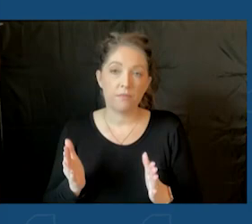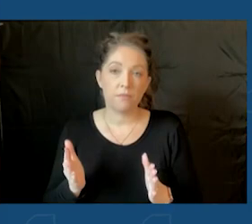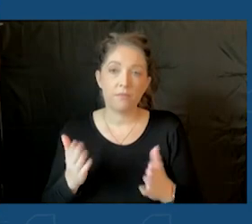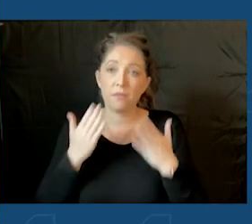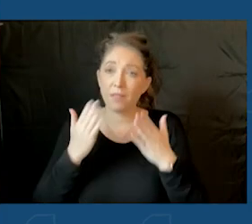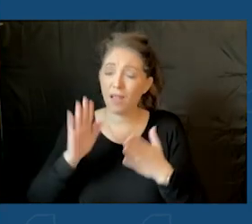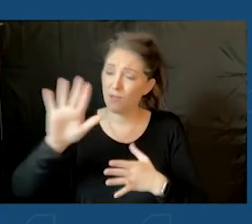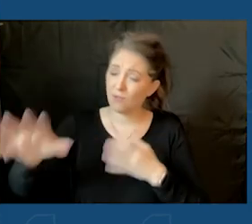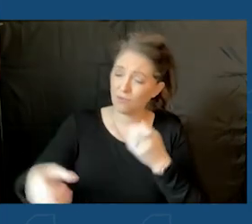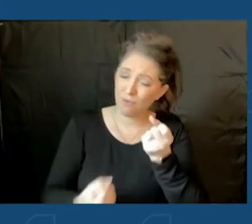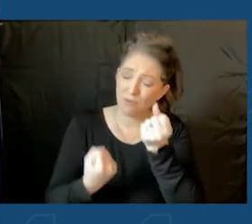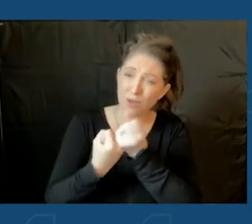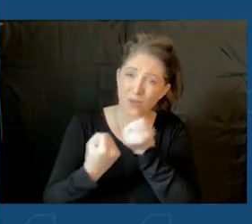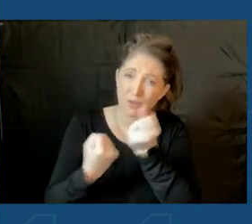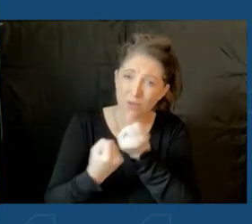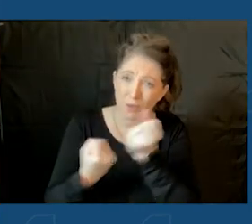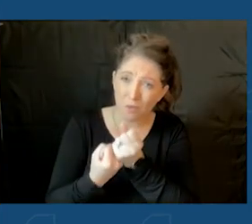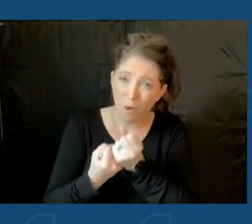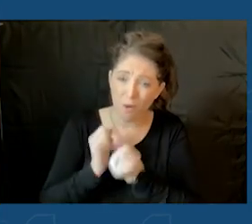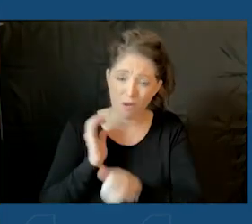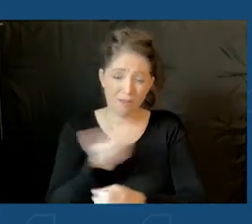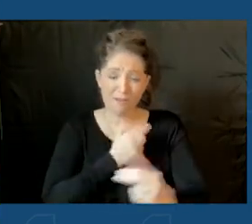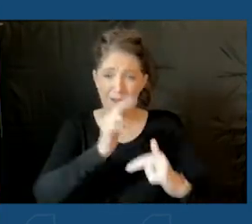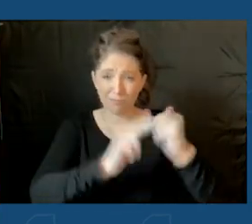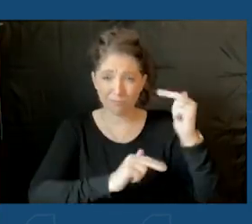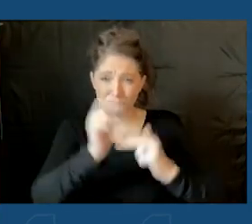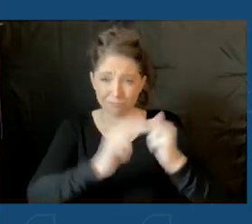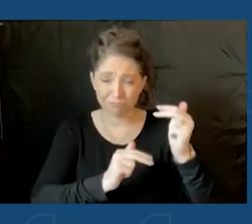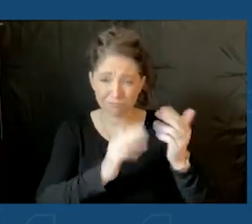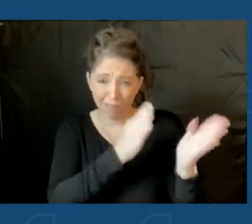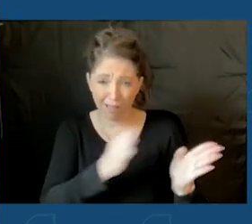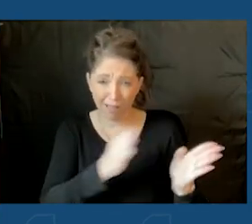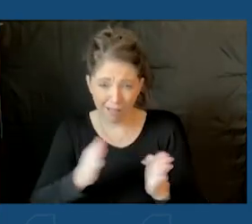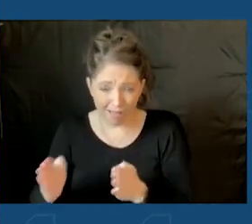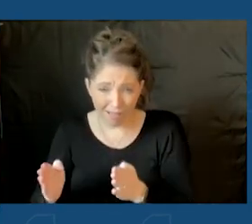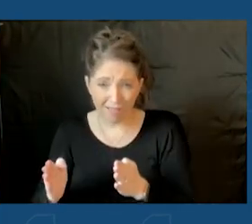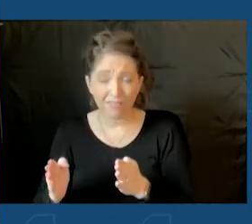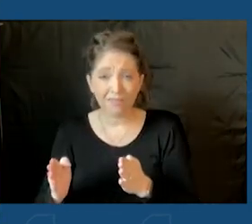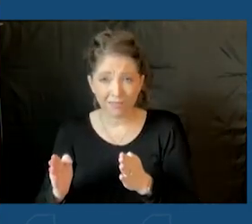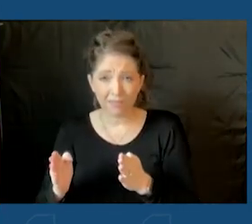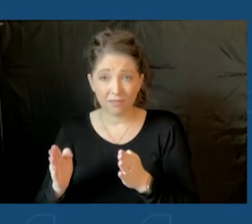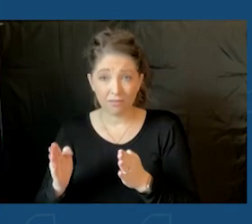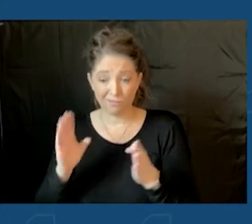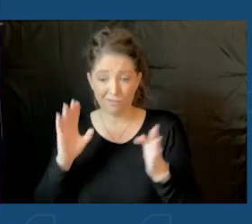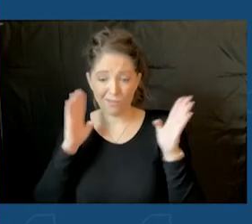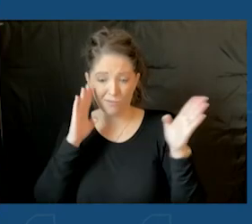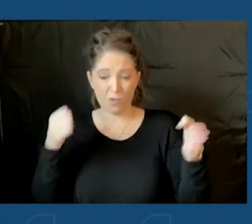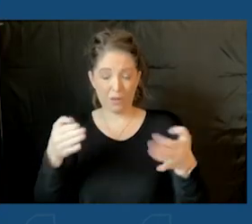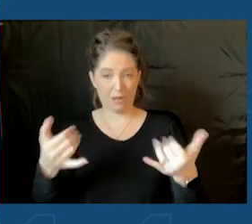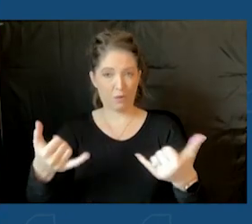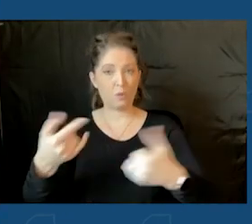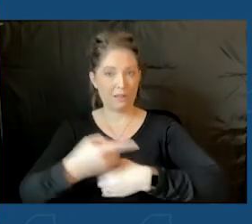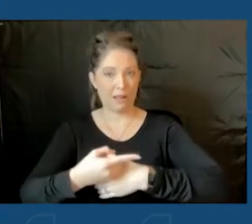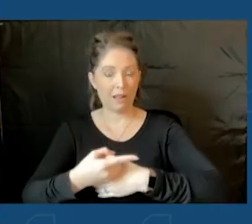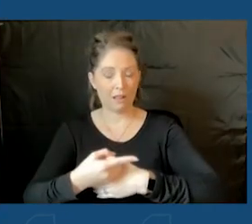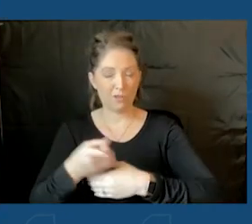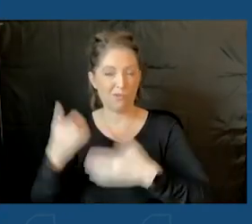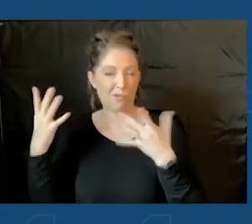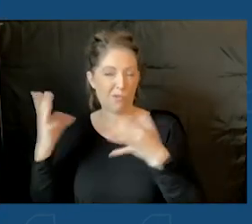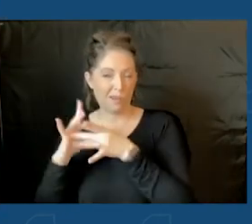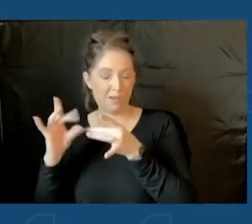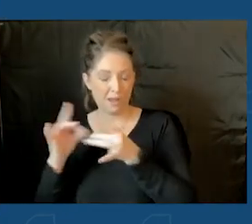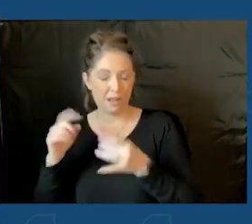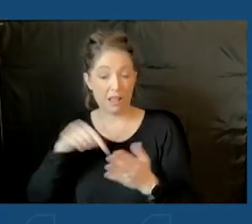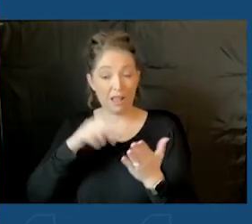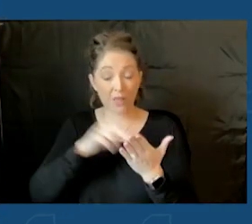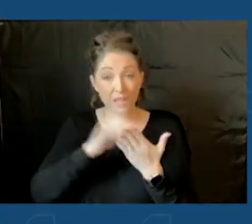of the port's overall infrastructure agenda. But relevant to today, as you mentioned, Governor, this project was literally